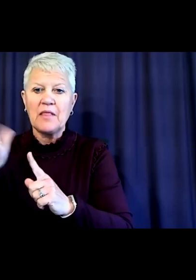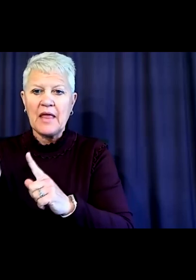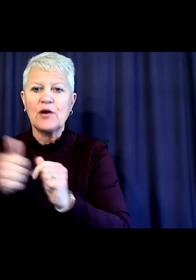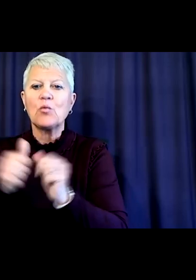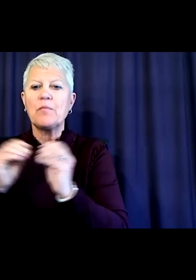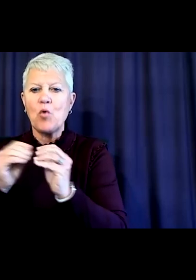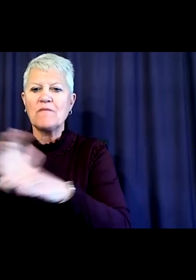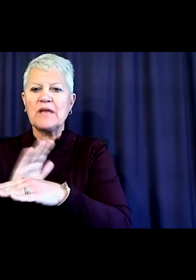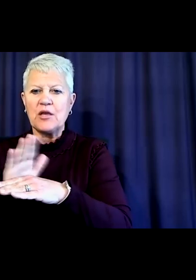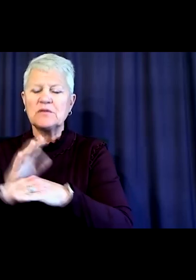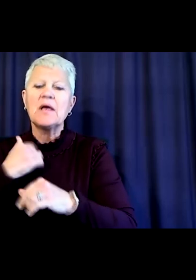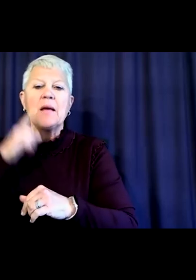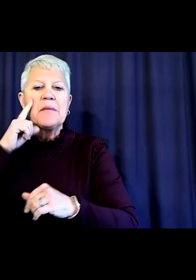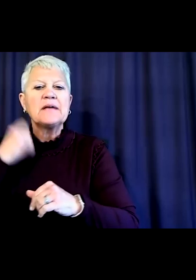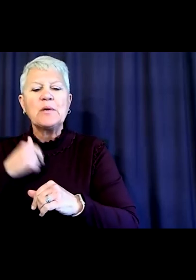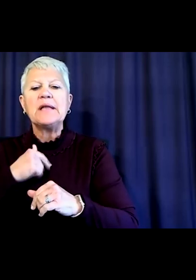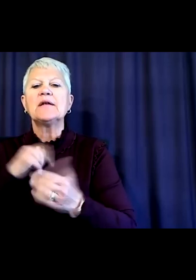to get to know the tool better.